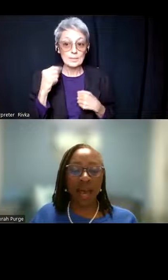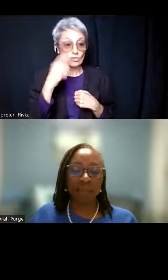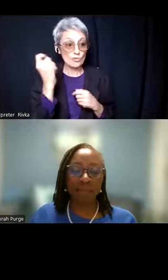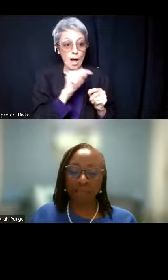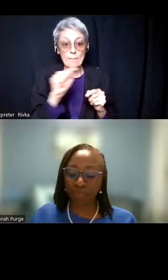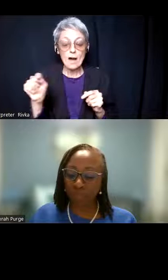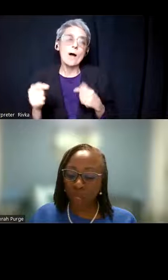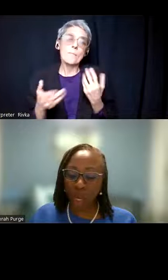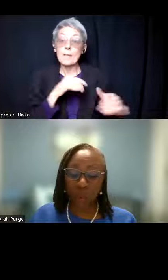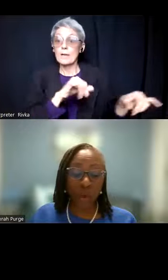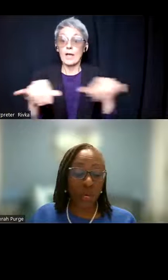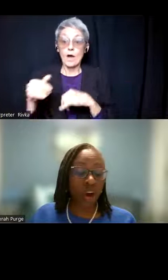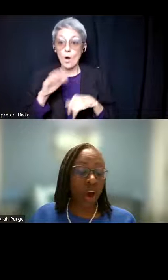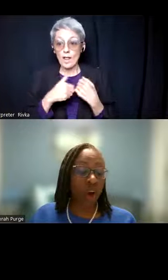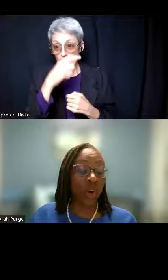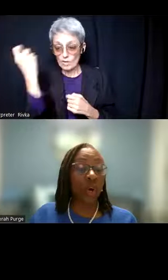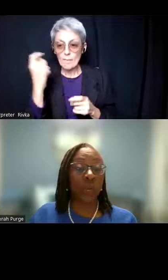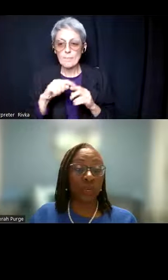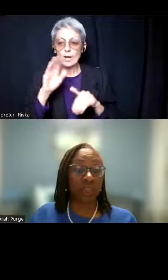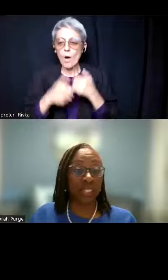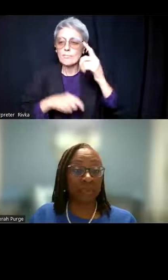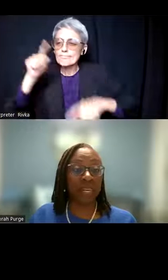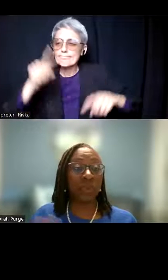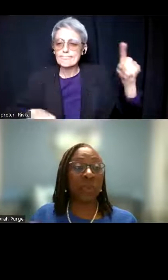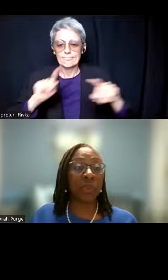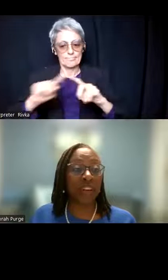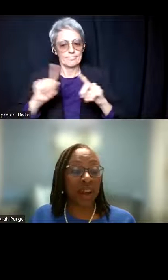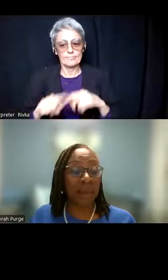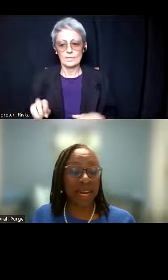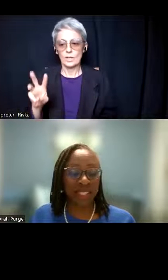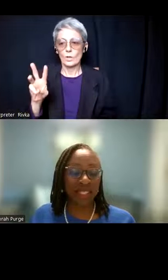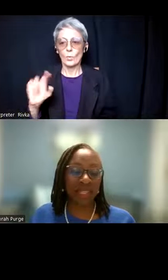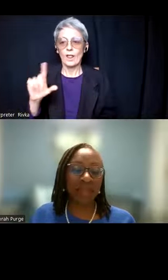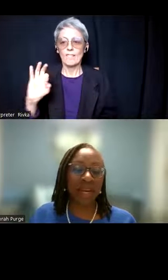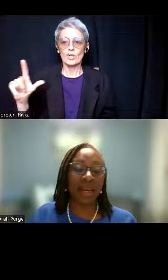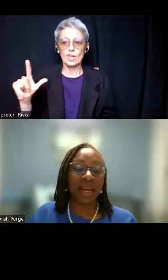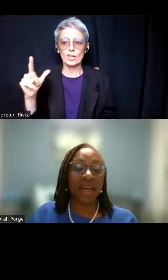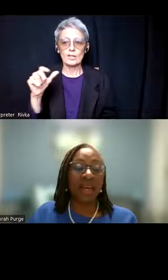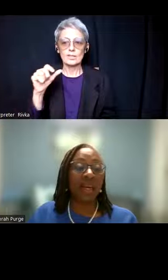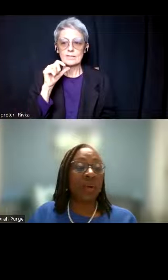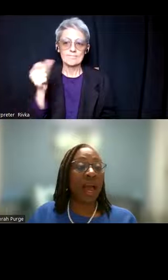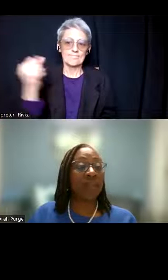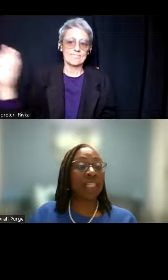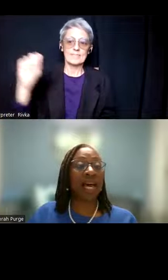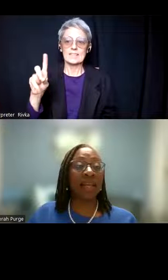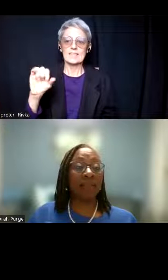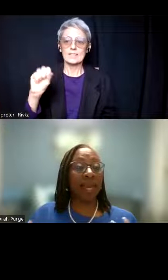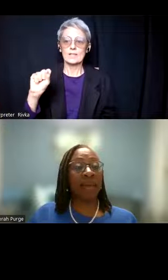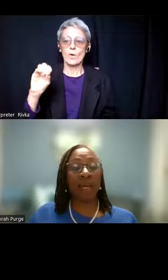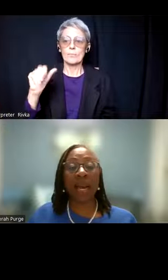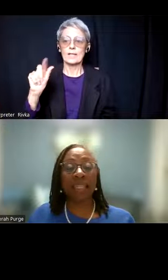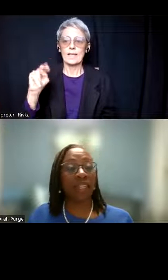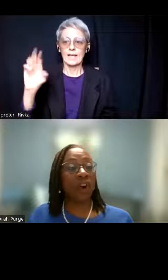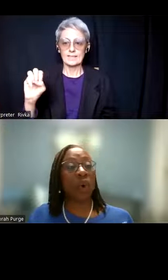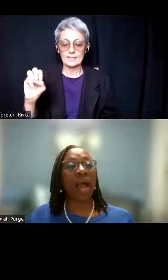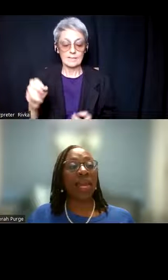exhibit what we call willful disobedience, we'll talk about in just a little bit. You have a child that may come